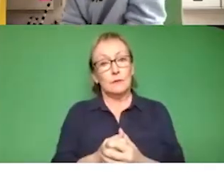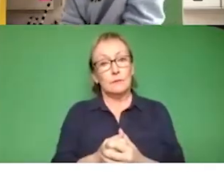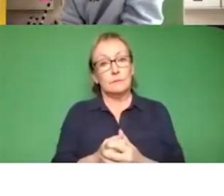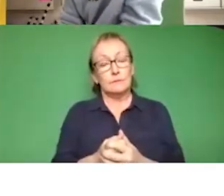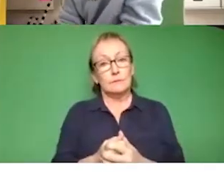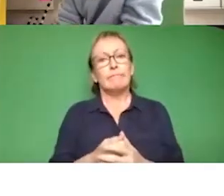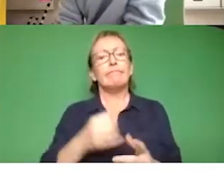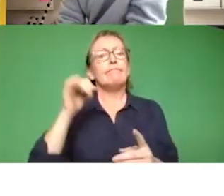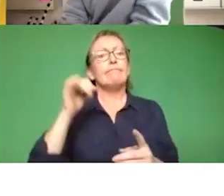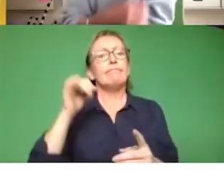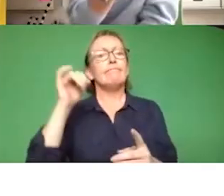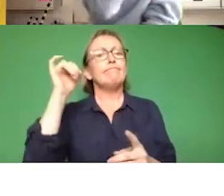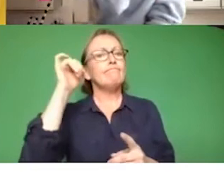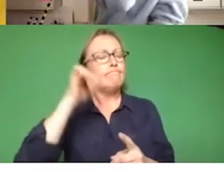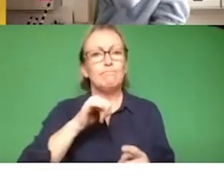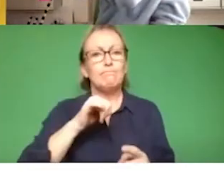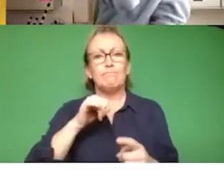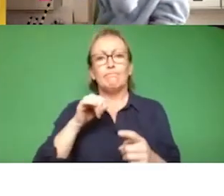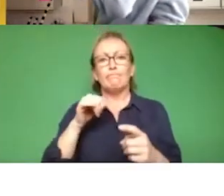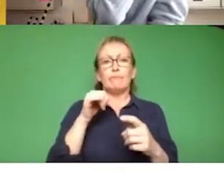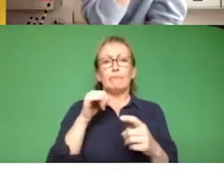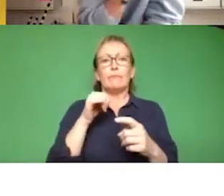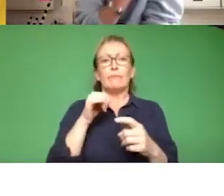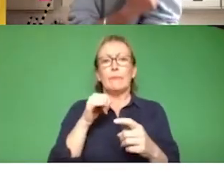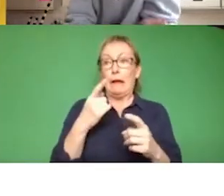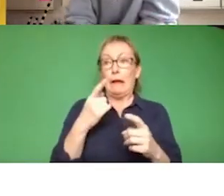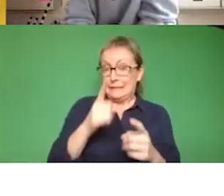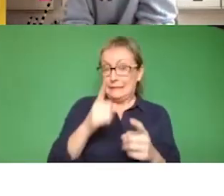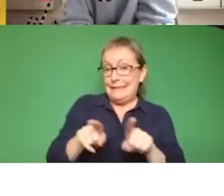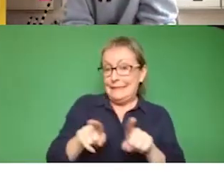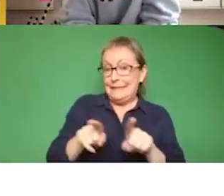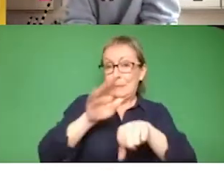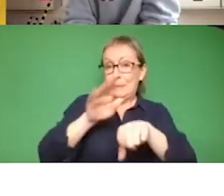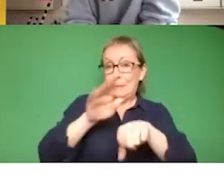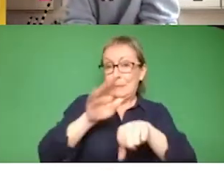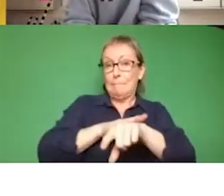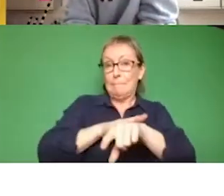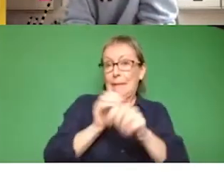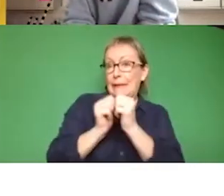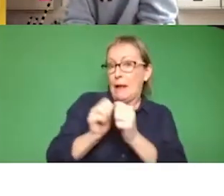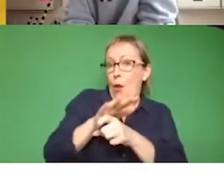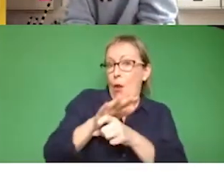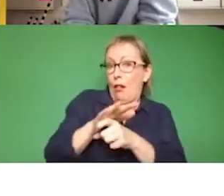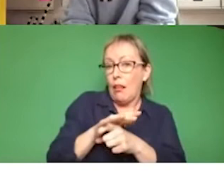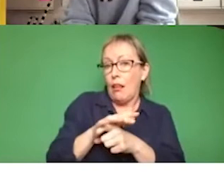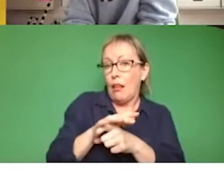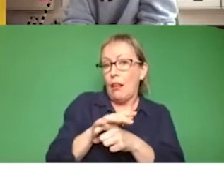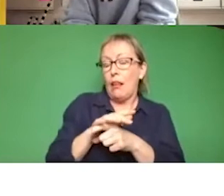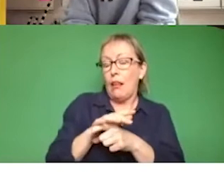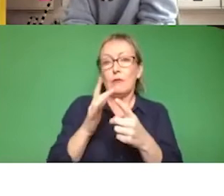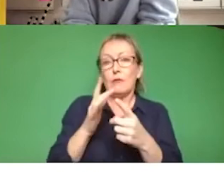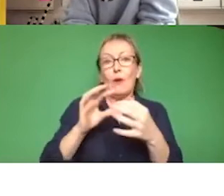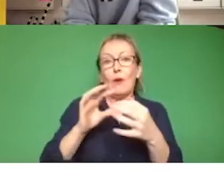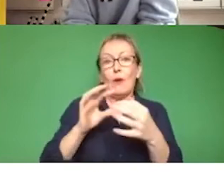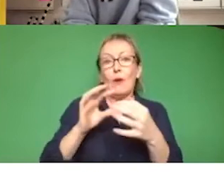I think it has. I mean, to think about local, also keeping it local, and your supply chains, I suppose, in a